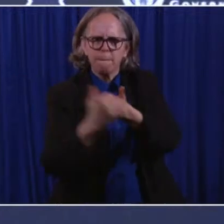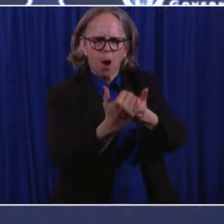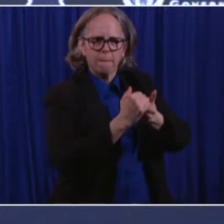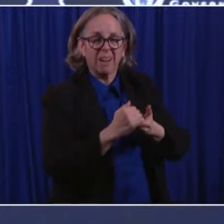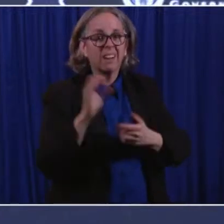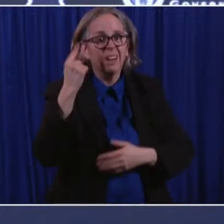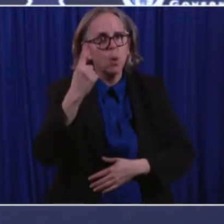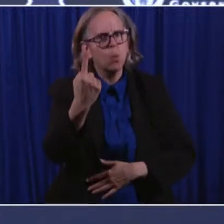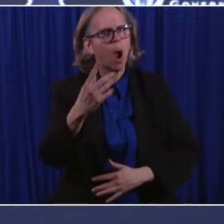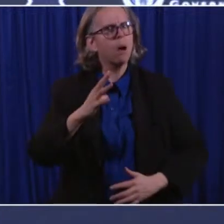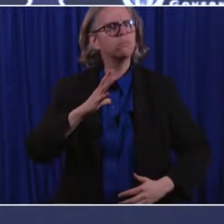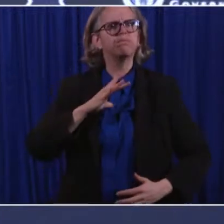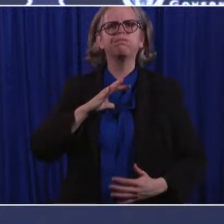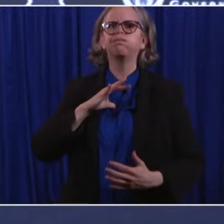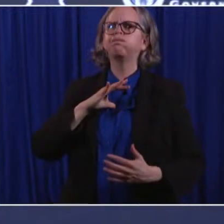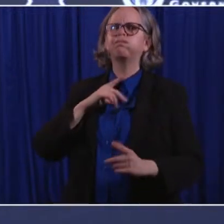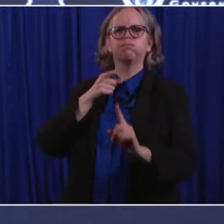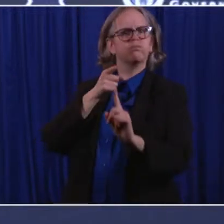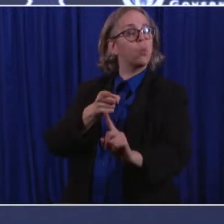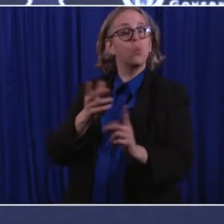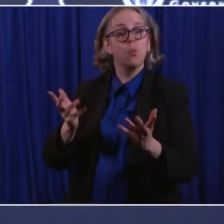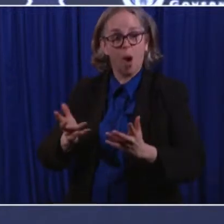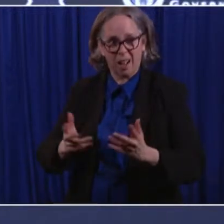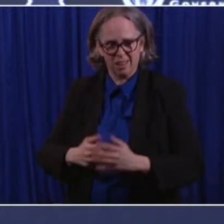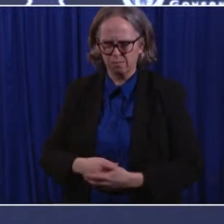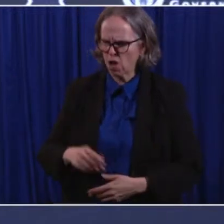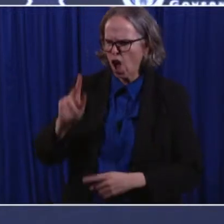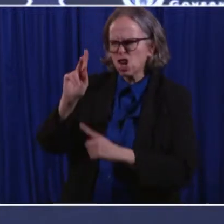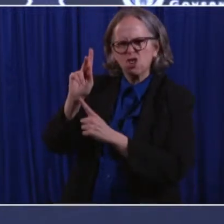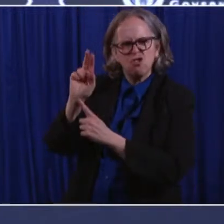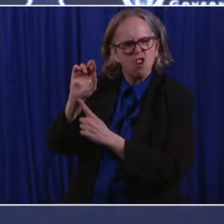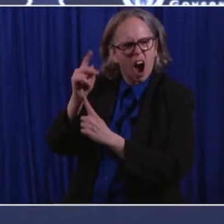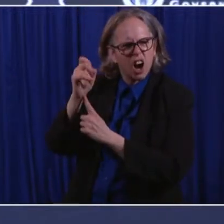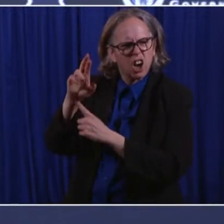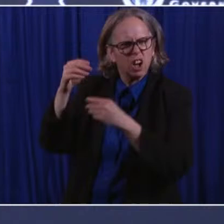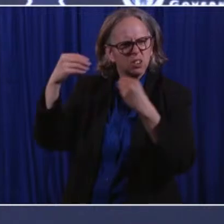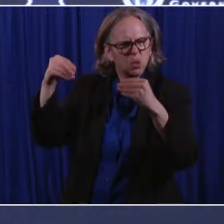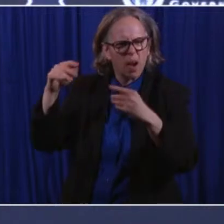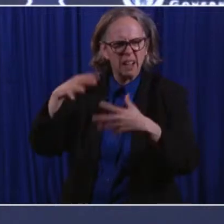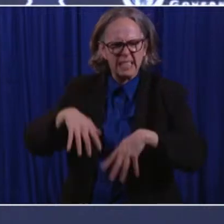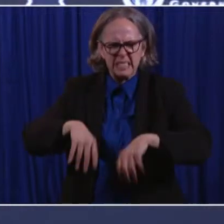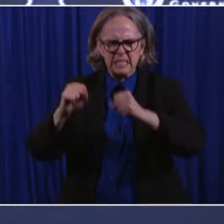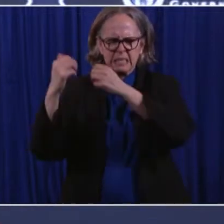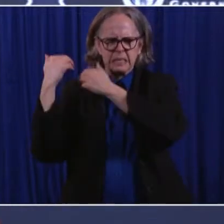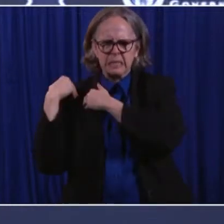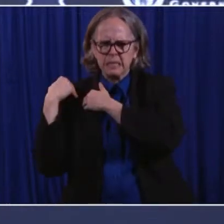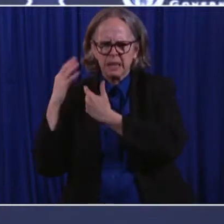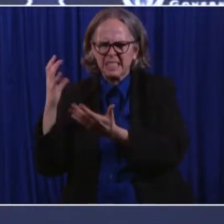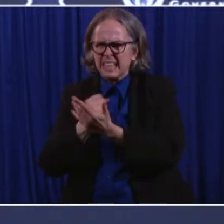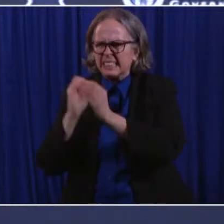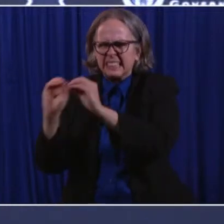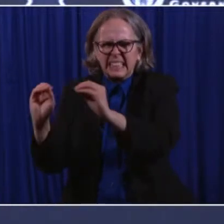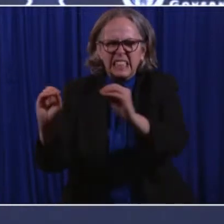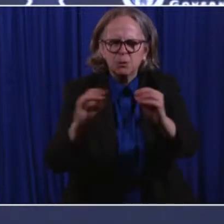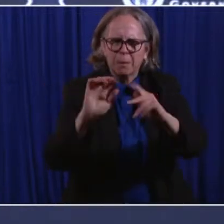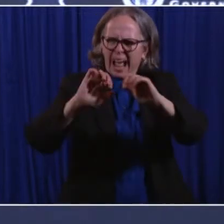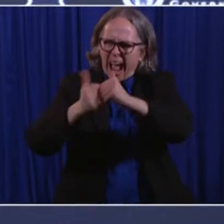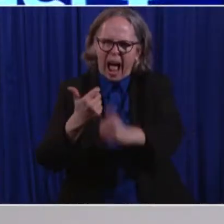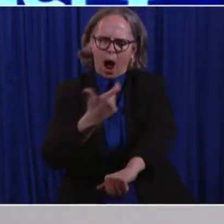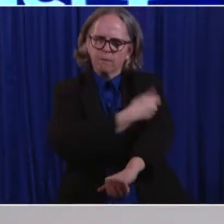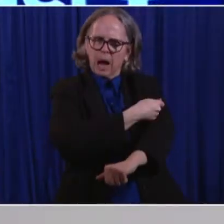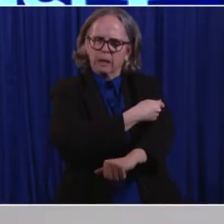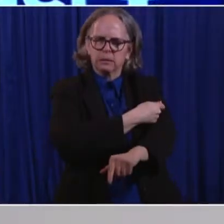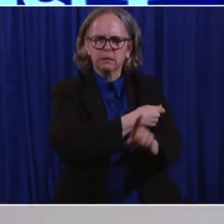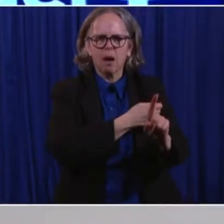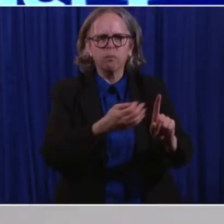you played a major role. Kroger played a major role in vaccinating teachers. Mhm. And if you just talk for a moment about that.